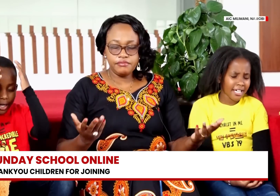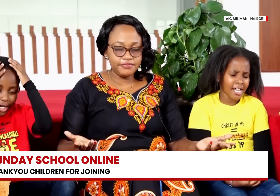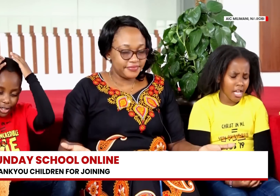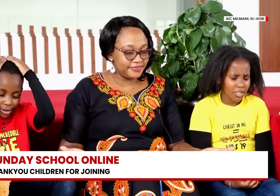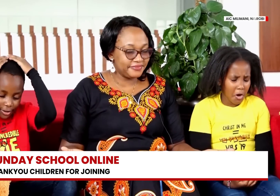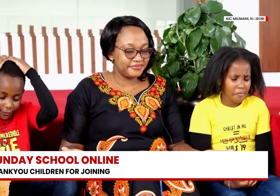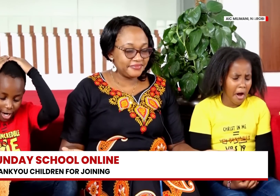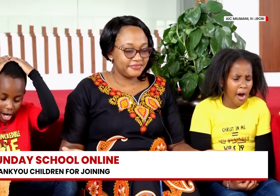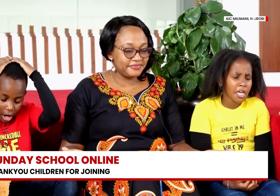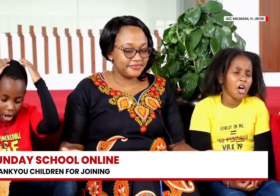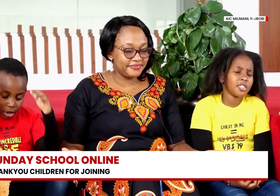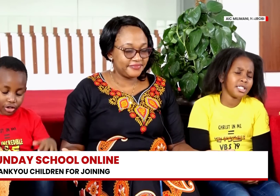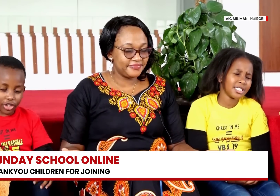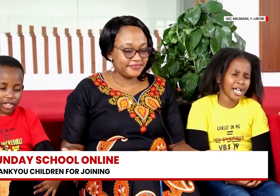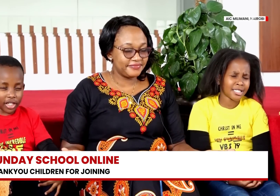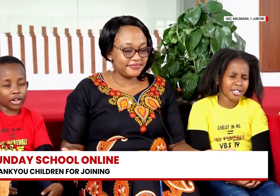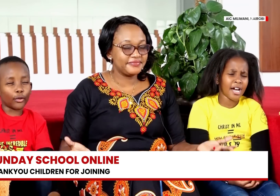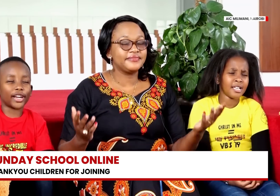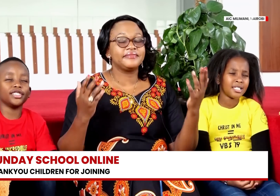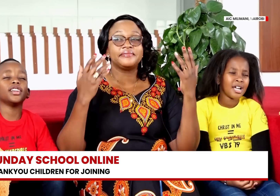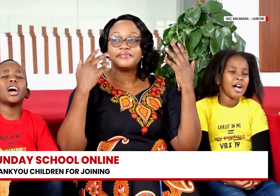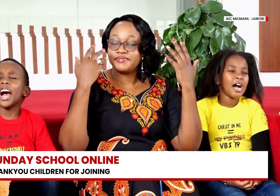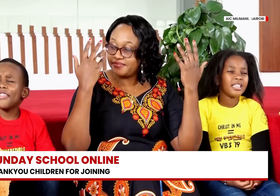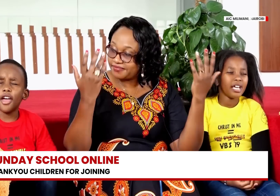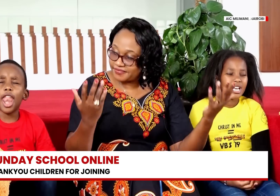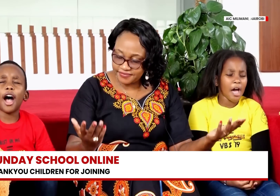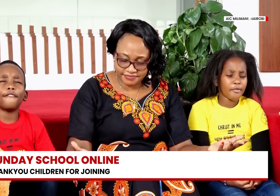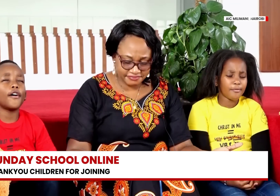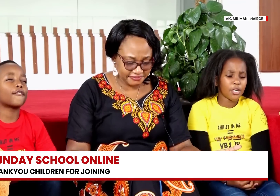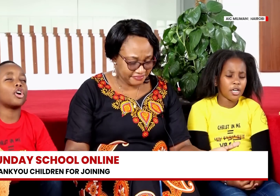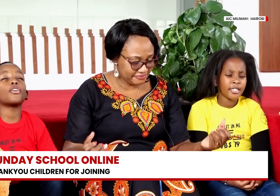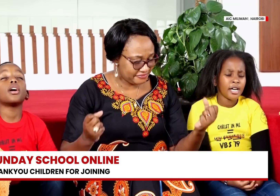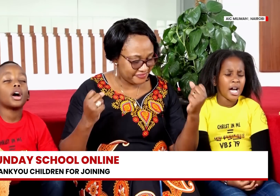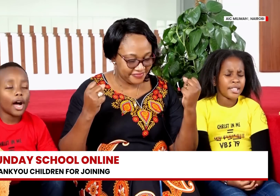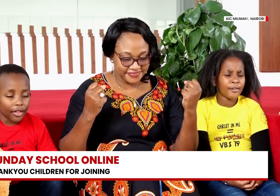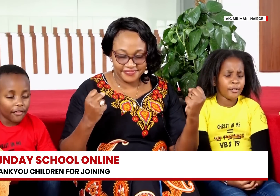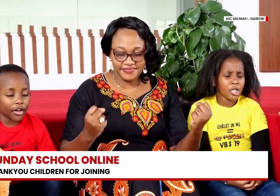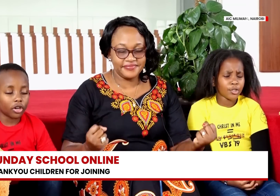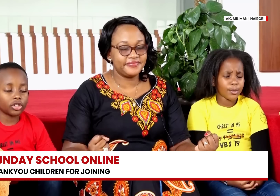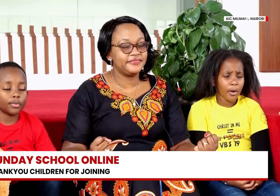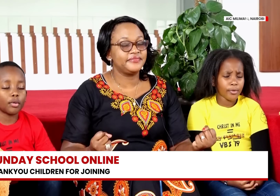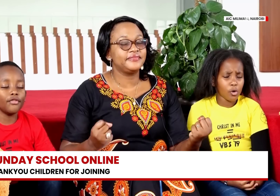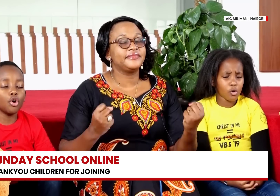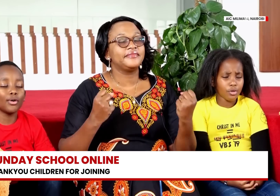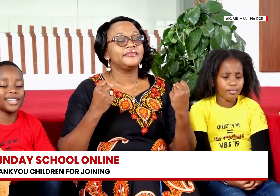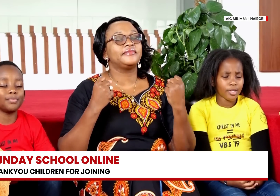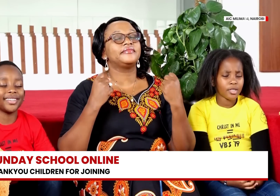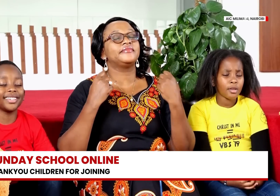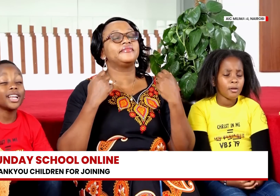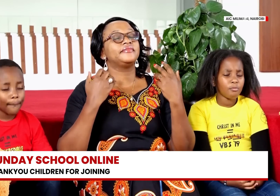May the grace of our Lord Jesus Christ. And the love of God and the fellowship of